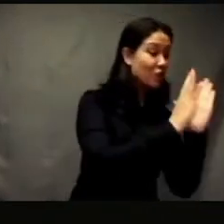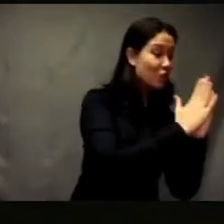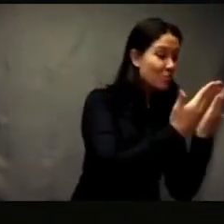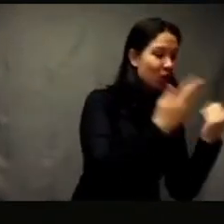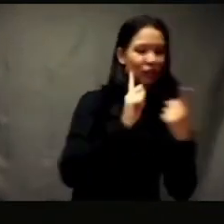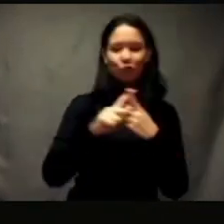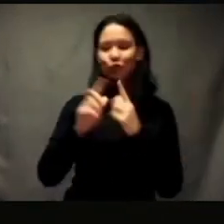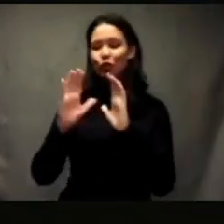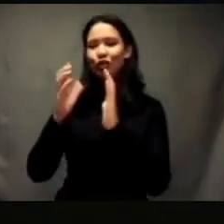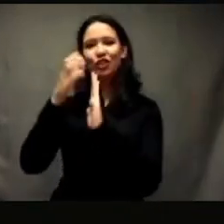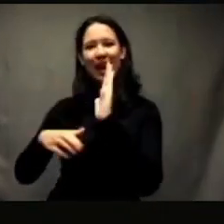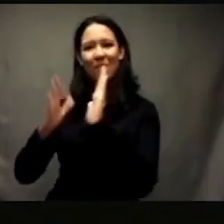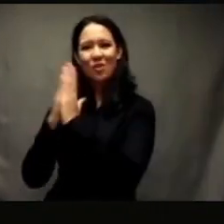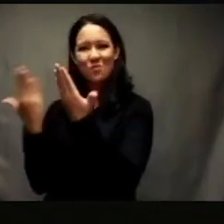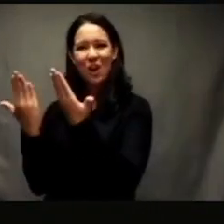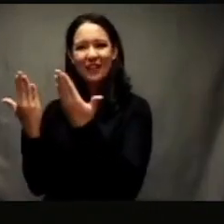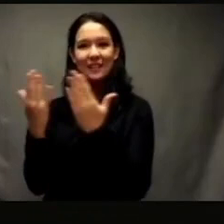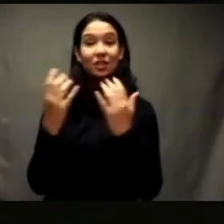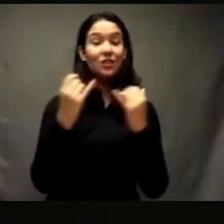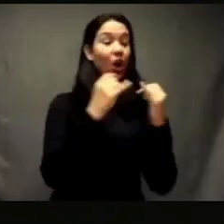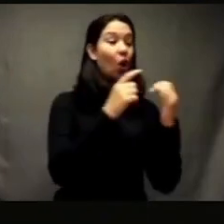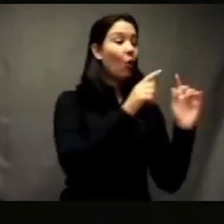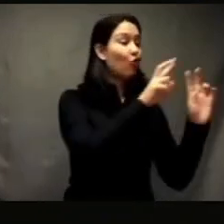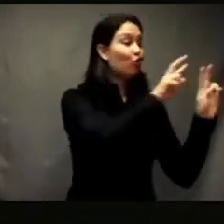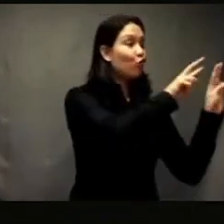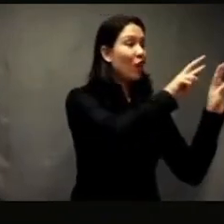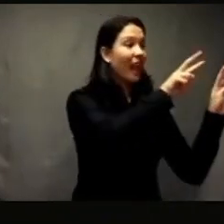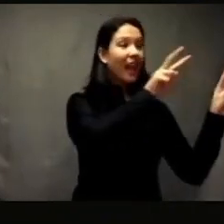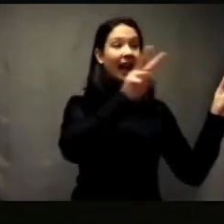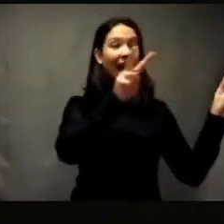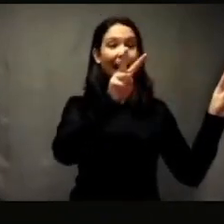be reading line by line instead of just straight across.